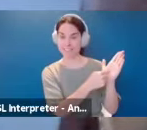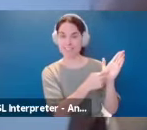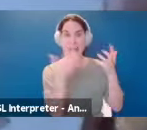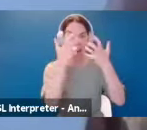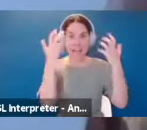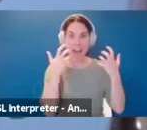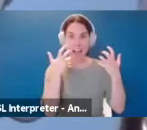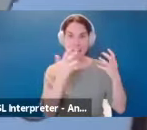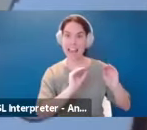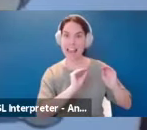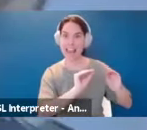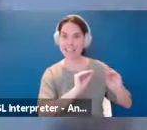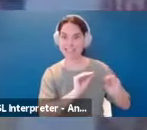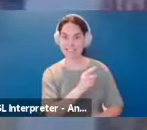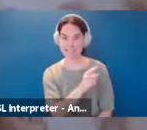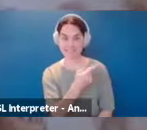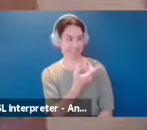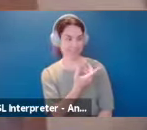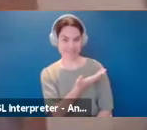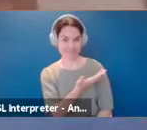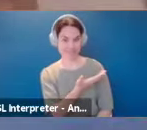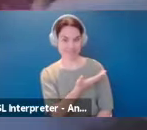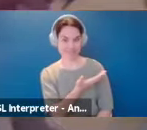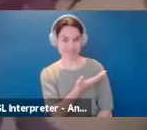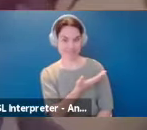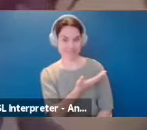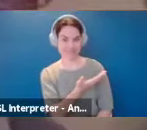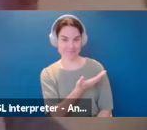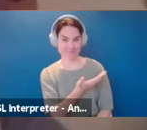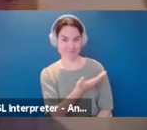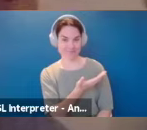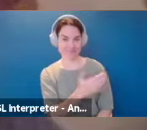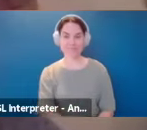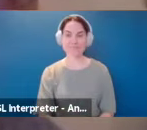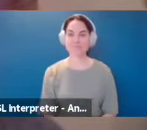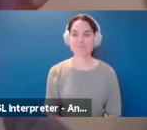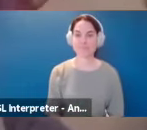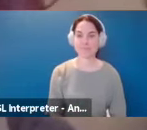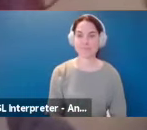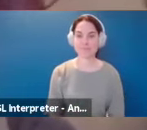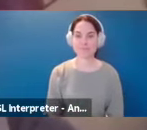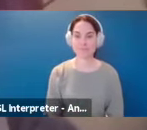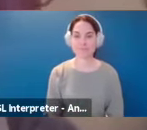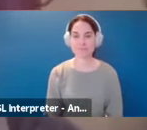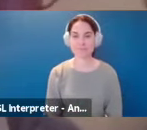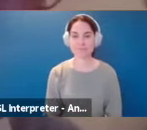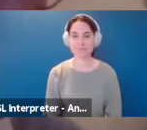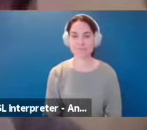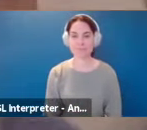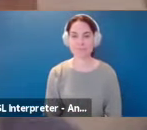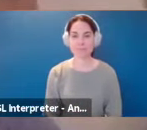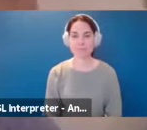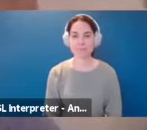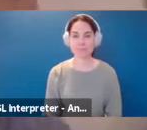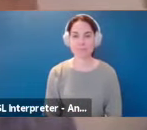there, you can see the little me there so I suppose like